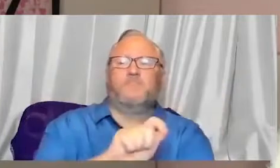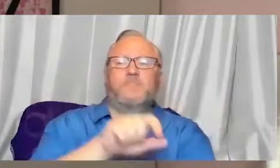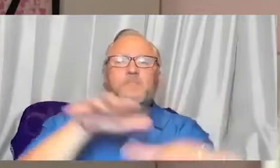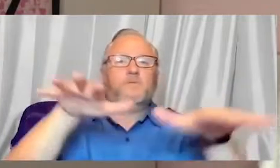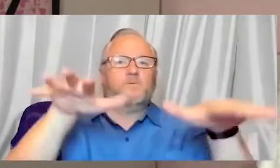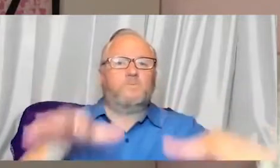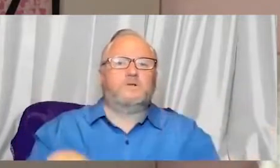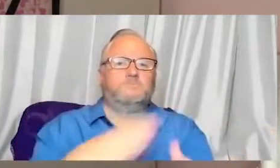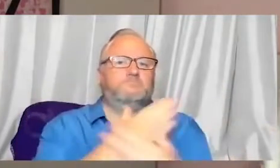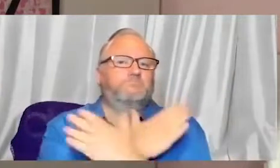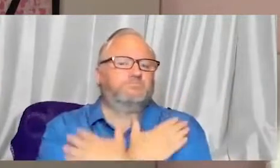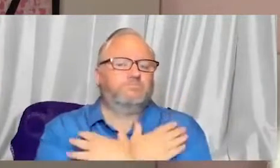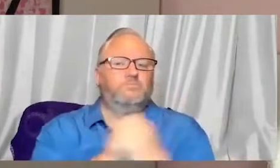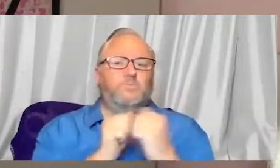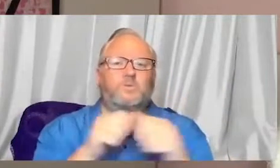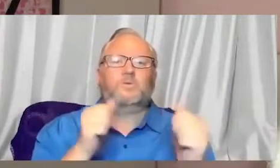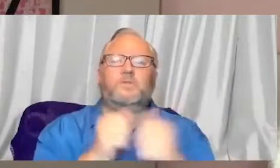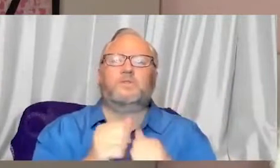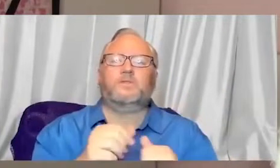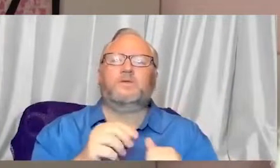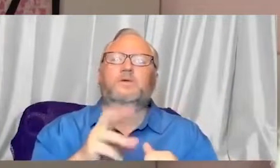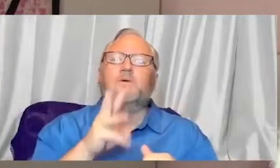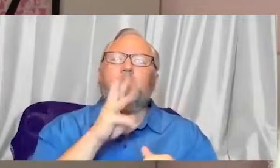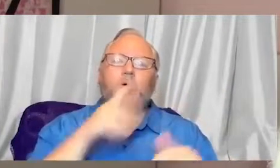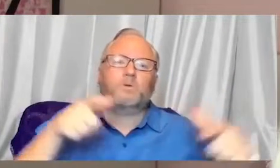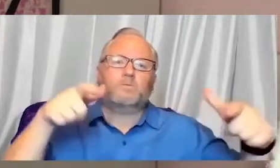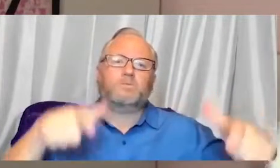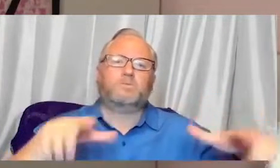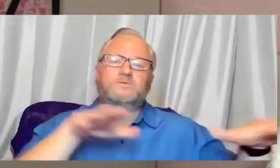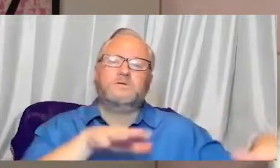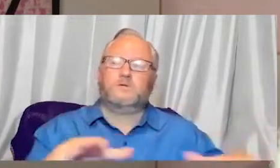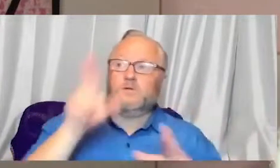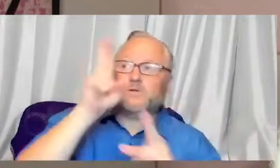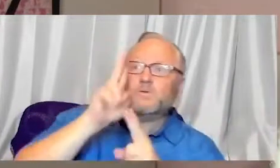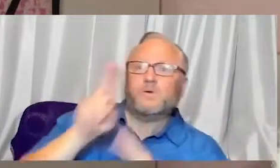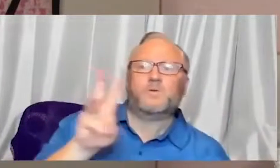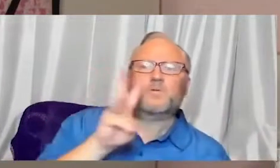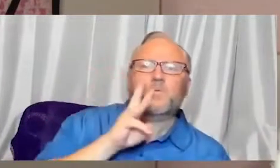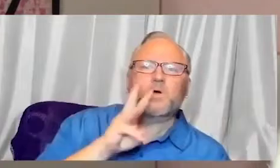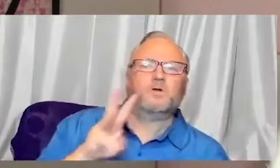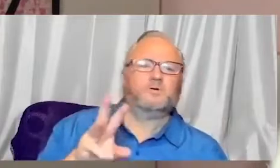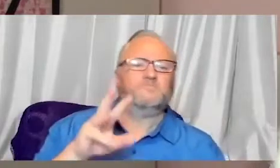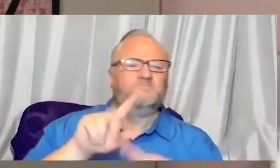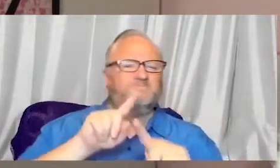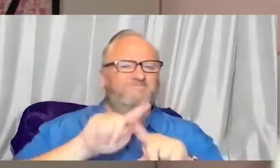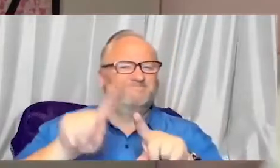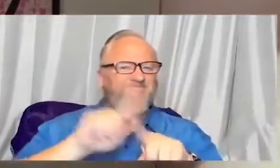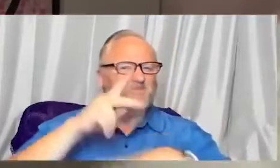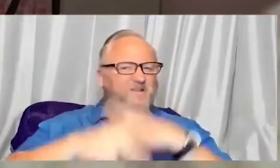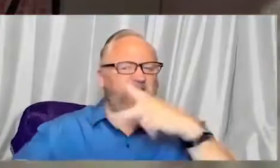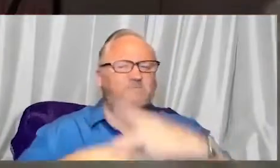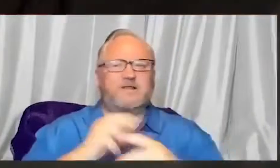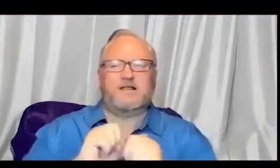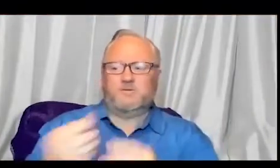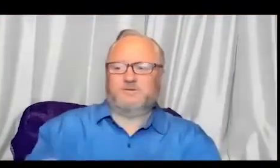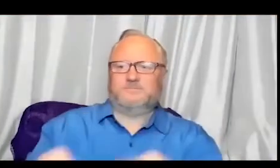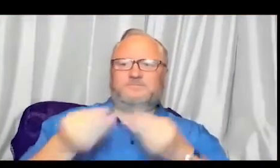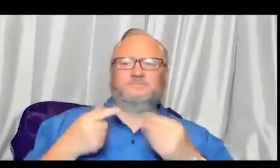stillness. Together, we honor the spirit of water, its many forms, and its life-giving essence.